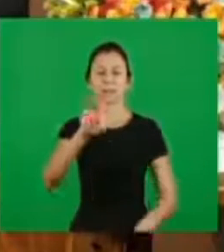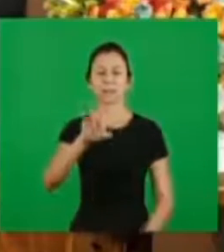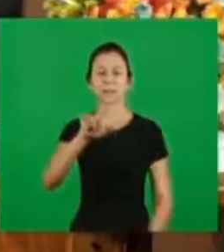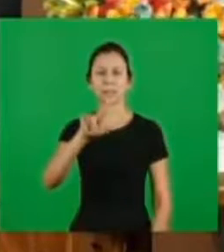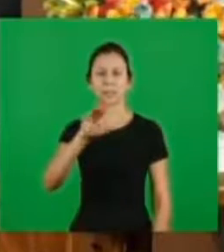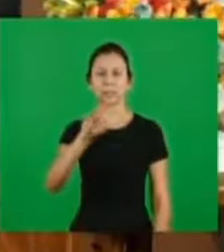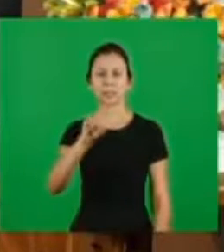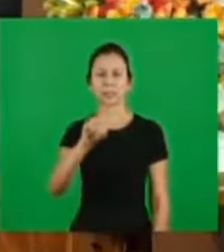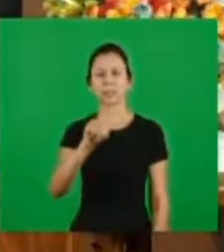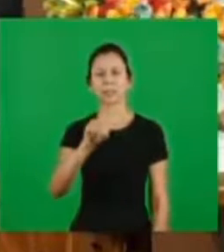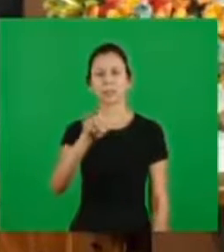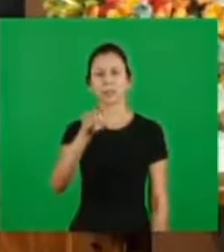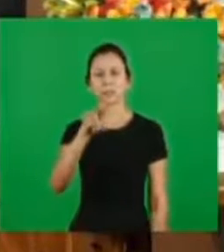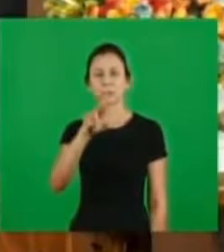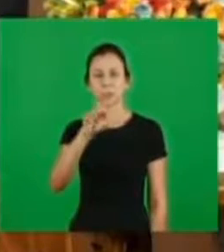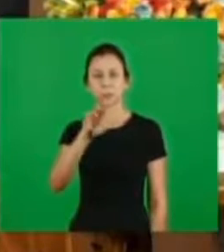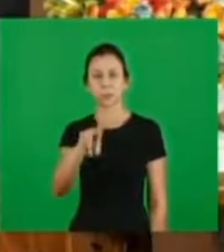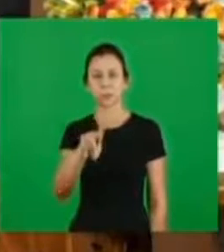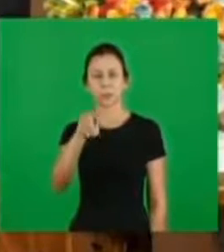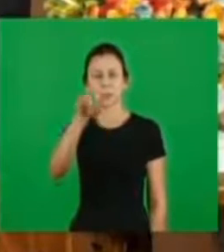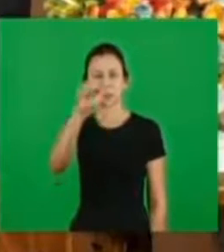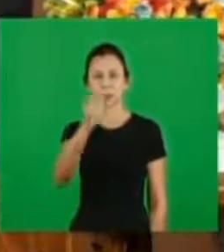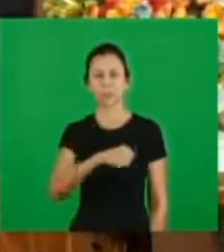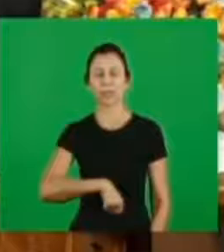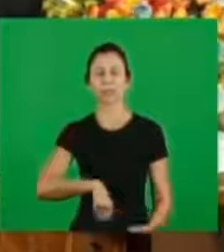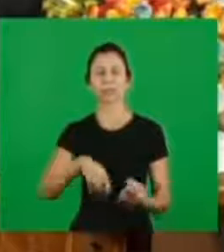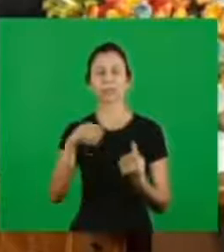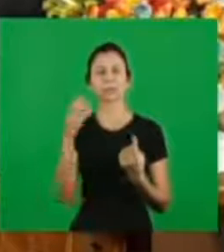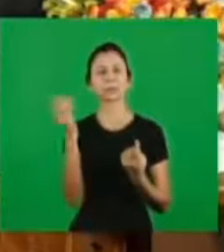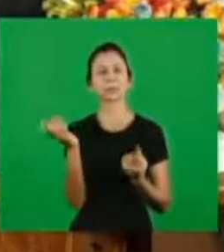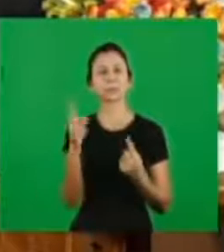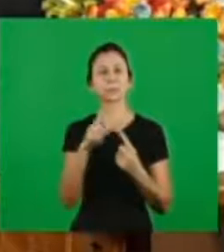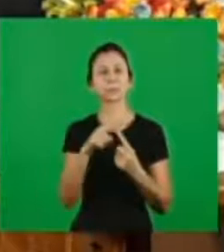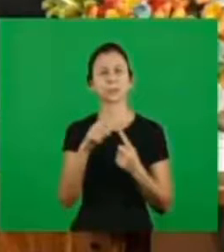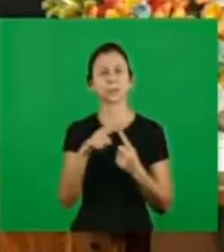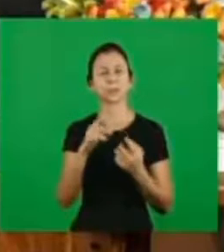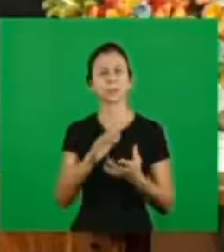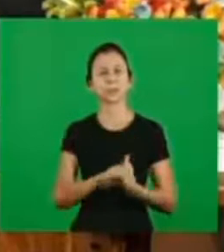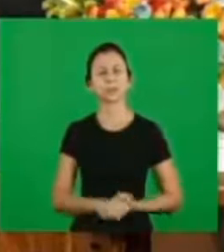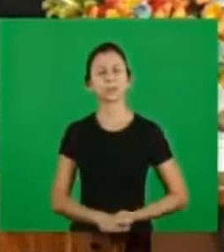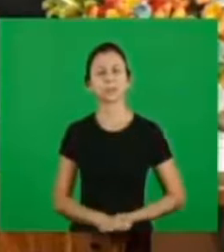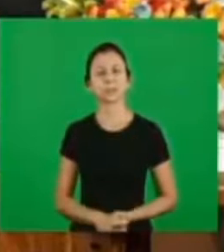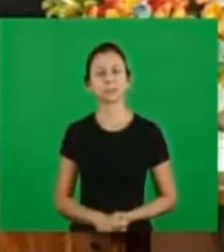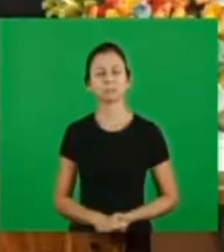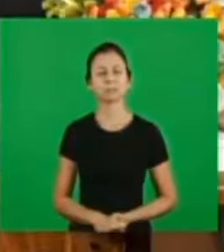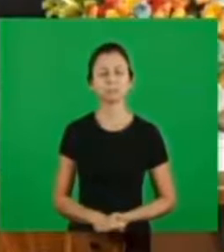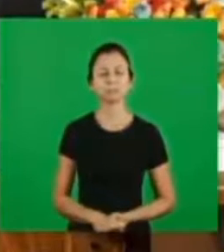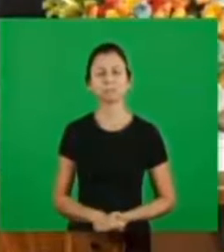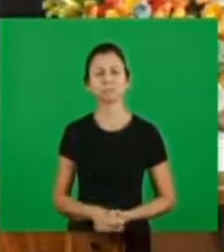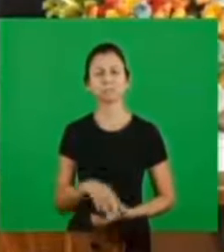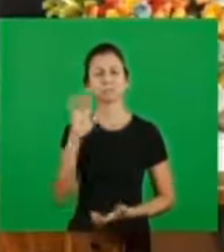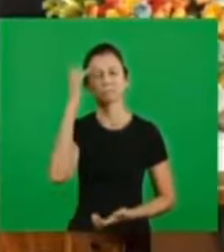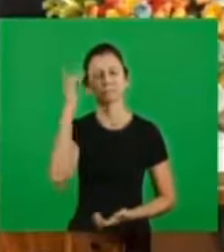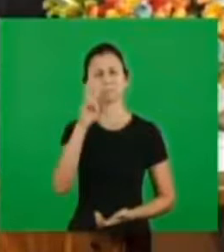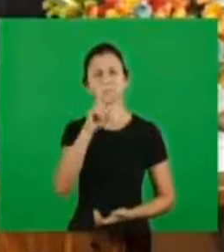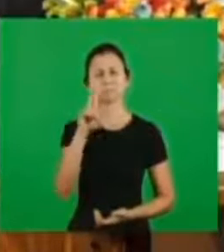El Dorado in Tocantins, and a municipality of Guarismã. Isn't it?